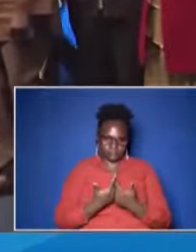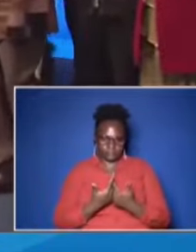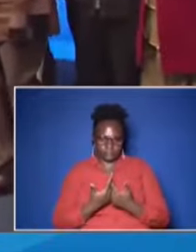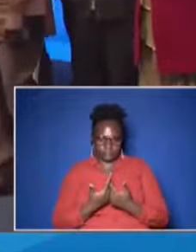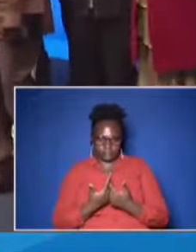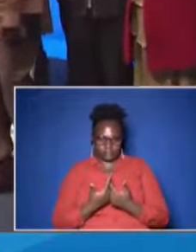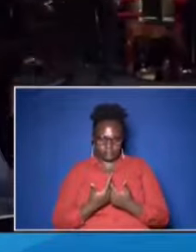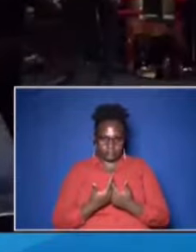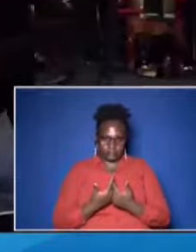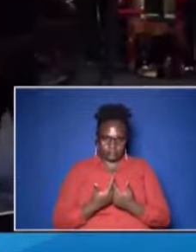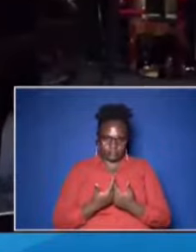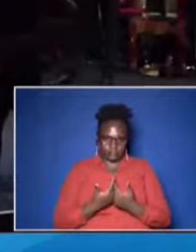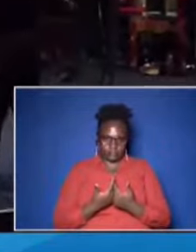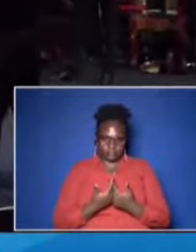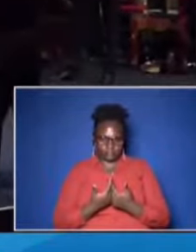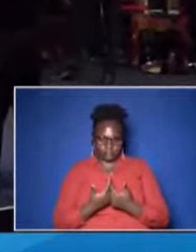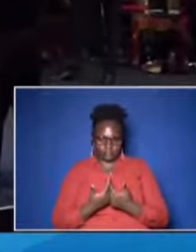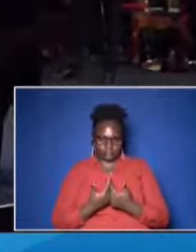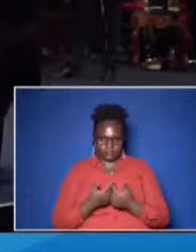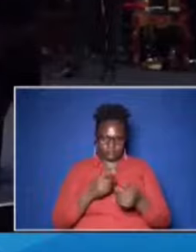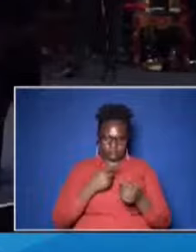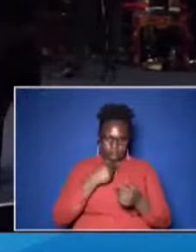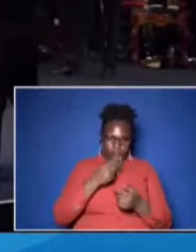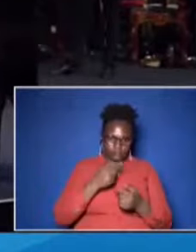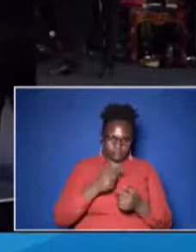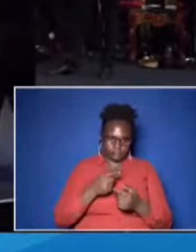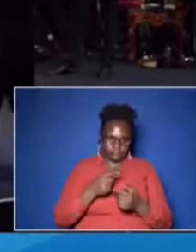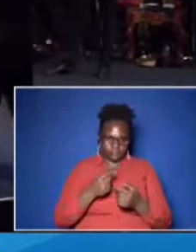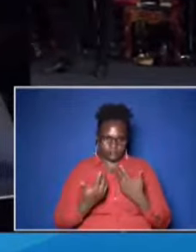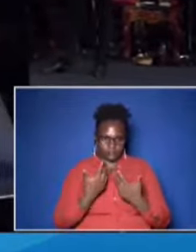fire wait wait when when I say